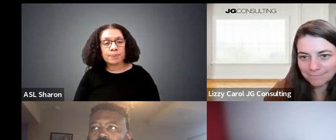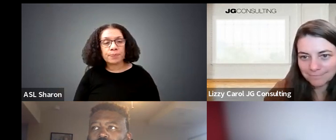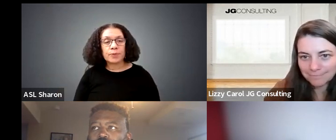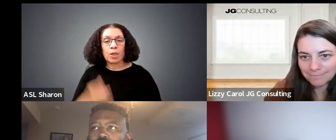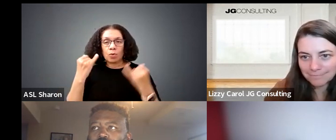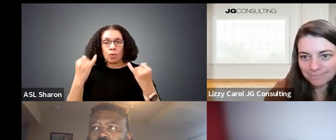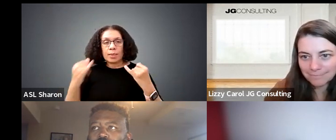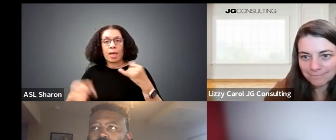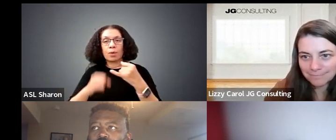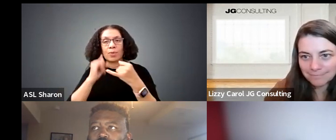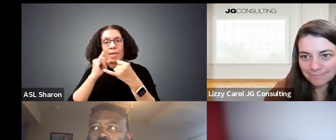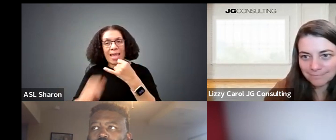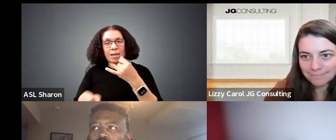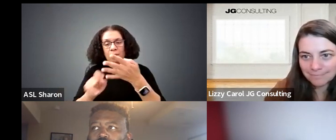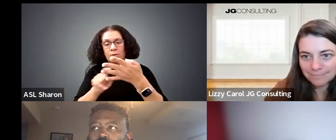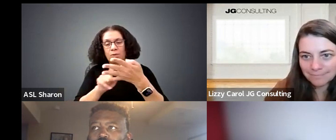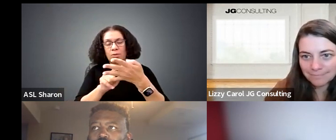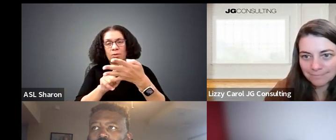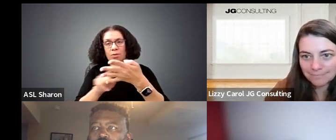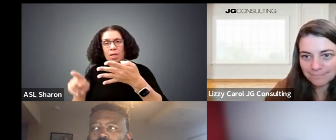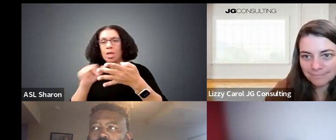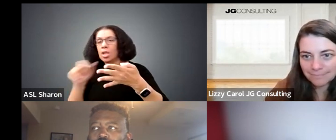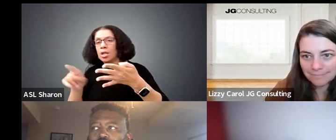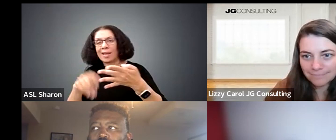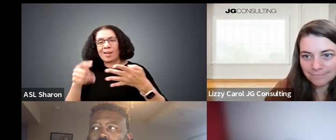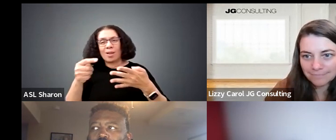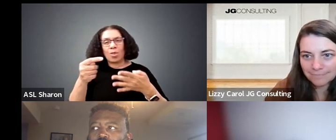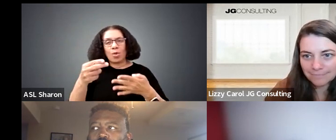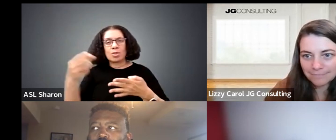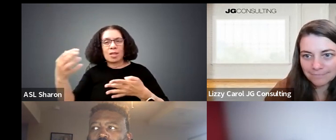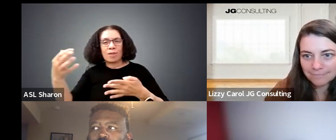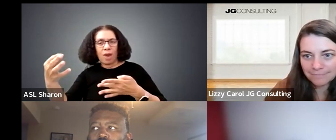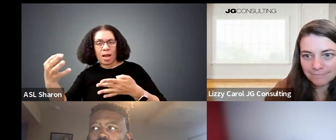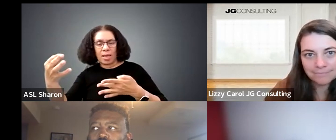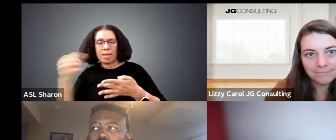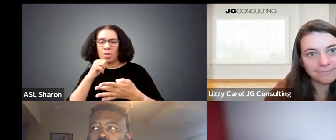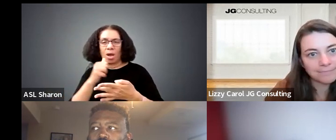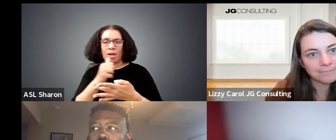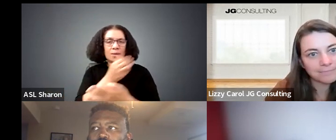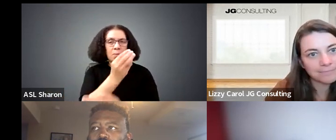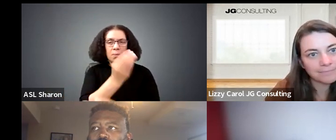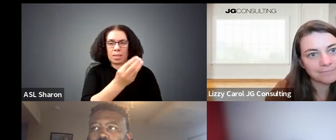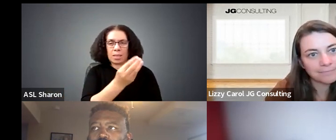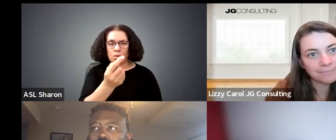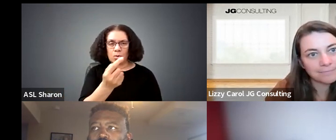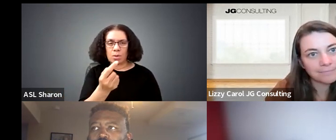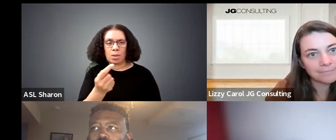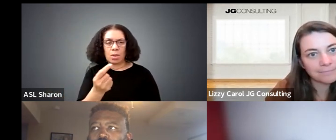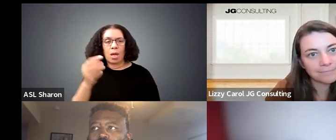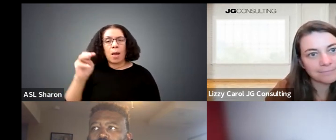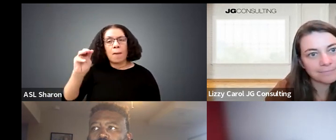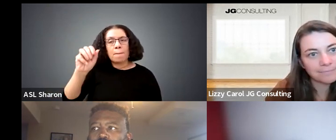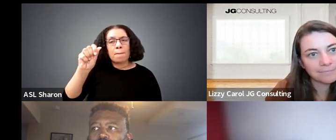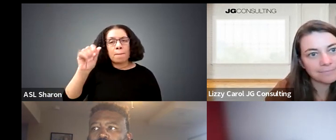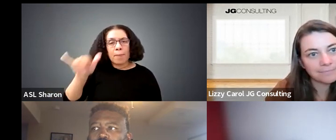at the end of that week rather than the beginning of that week. Okay, sorry, and you're talking about Wednesday? May.